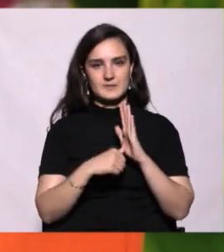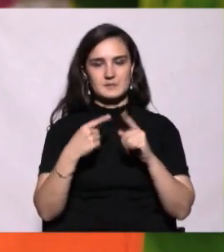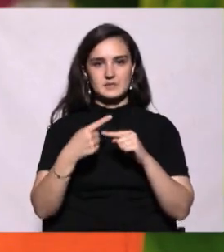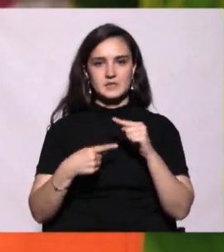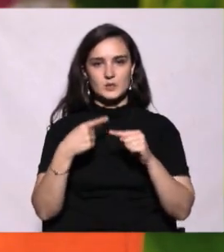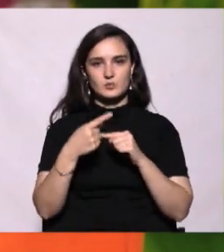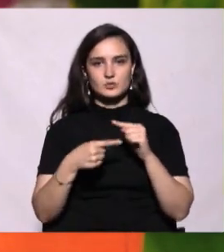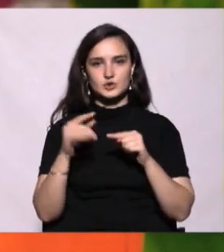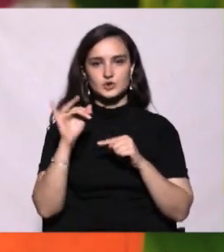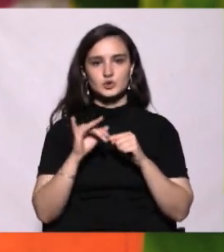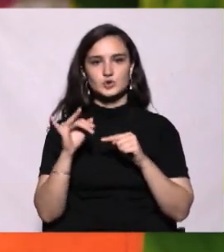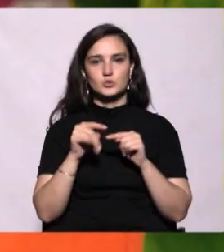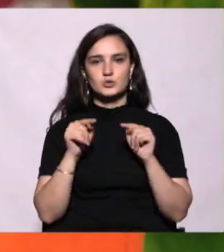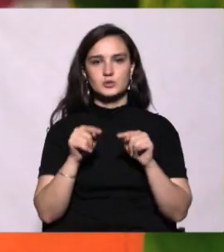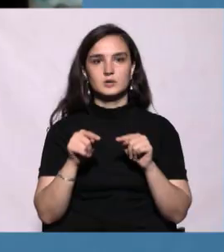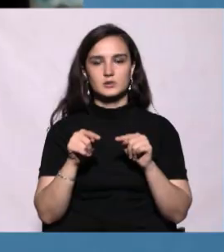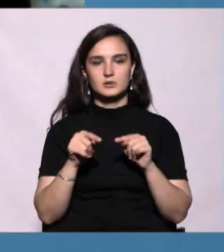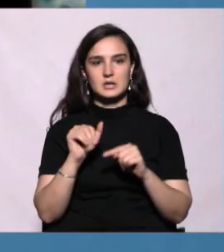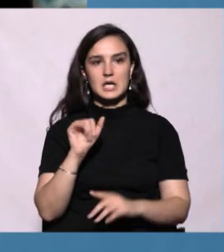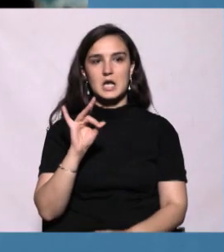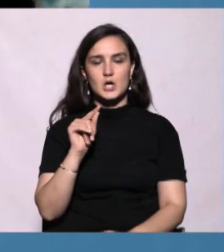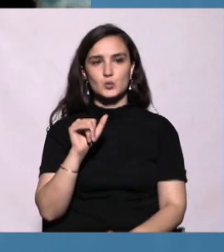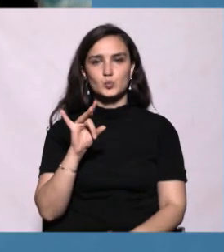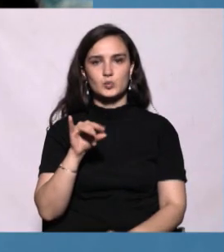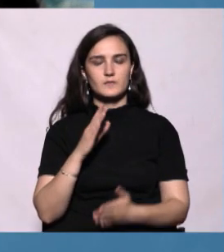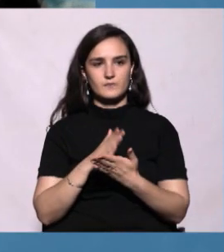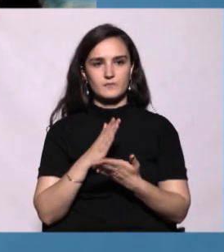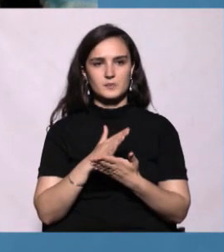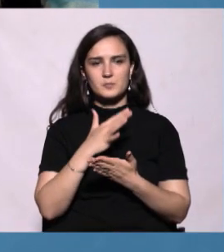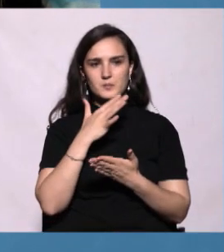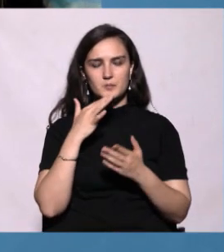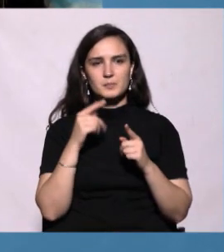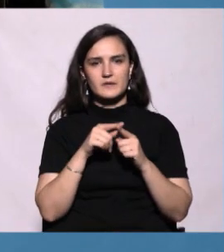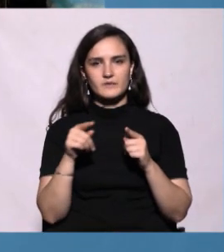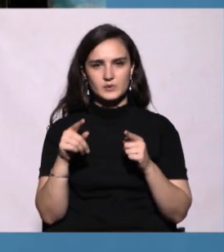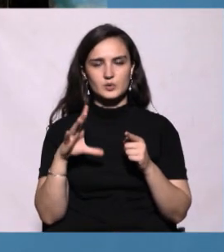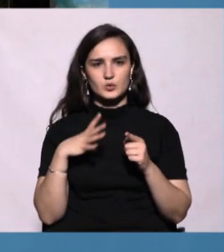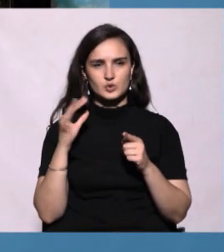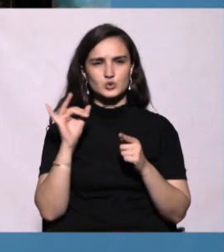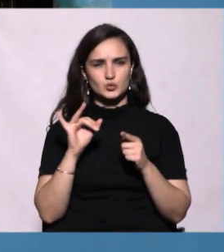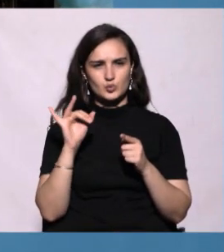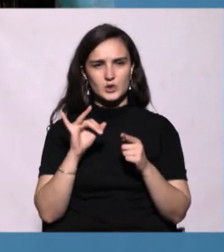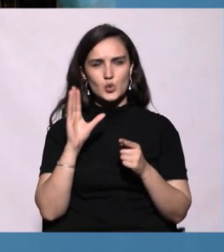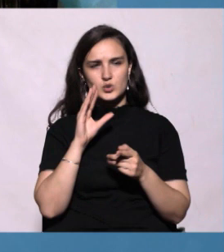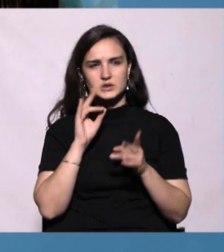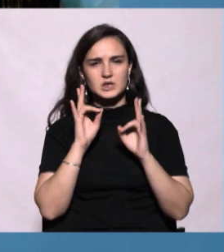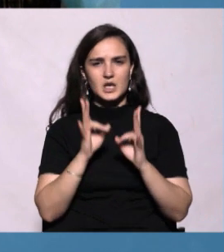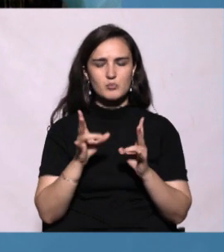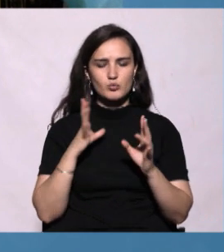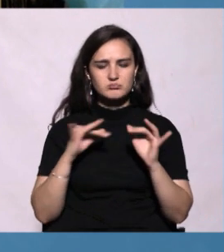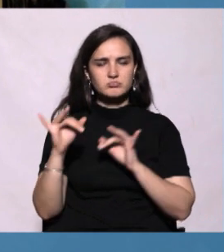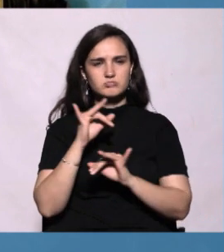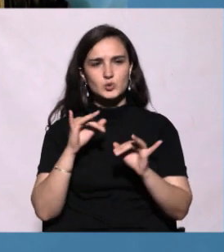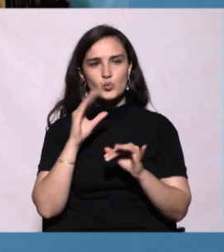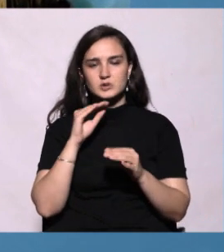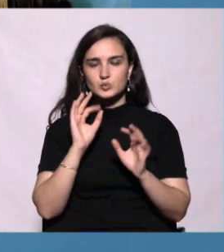century. So the historical basis for King Arthur has long been debated by historians. So when it happened, many